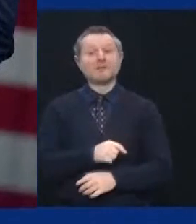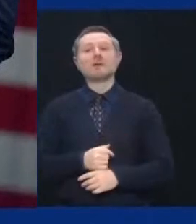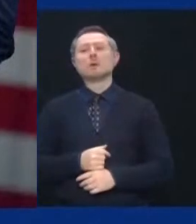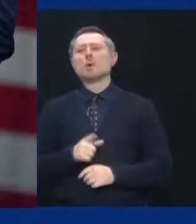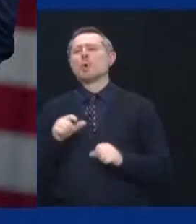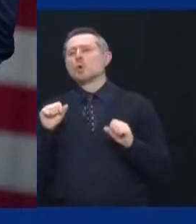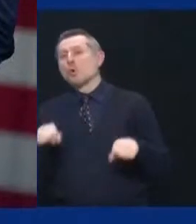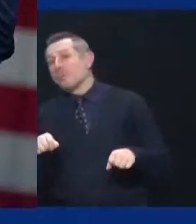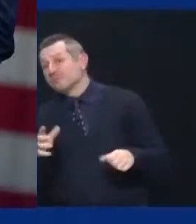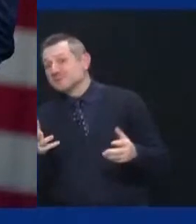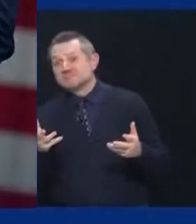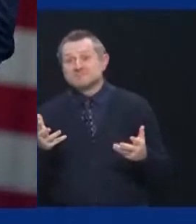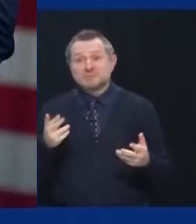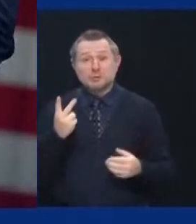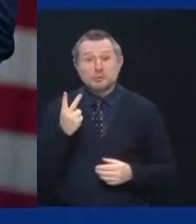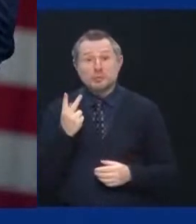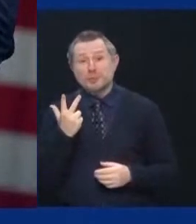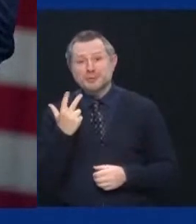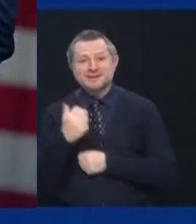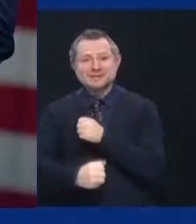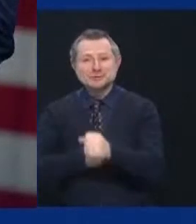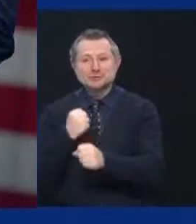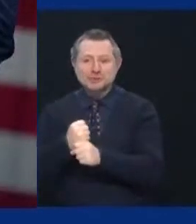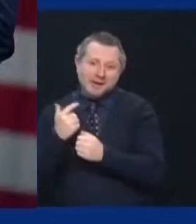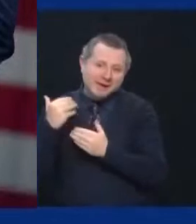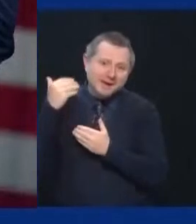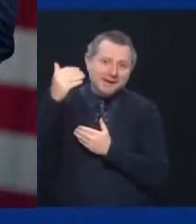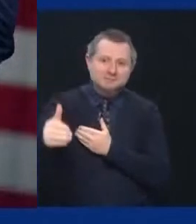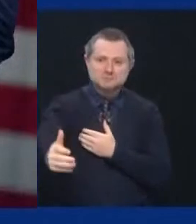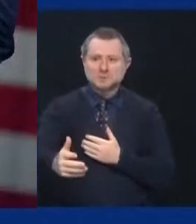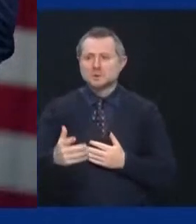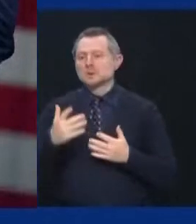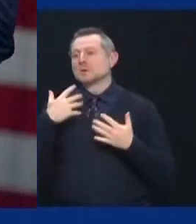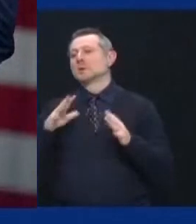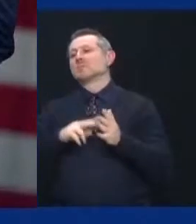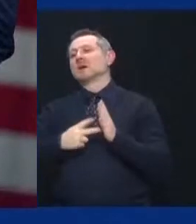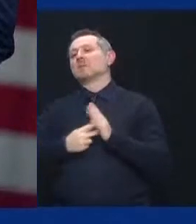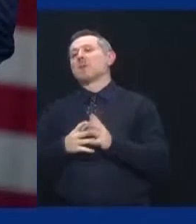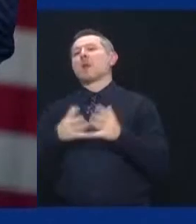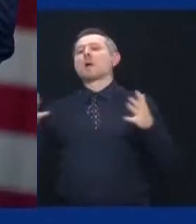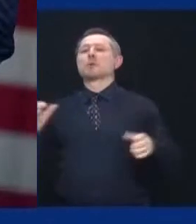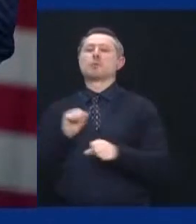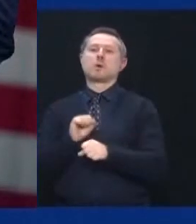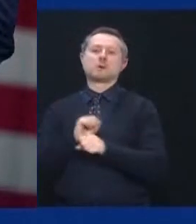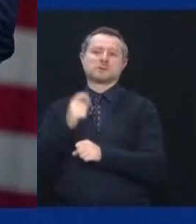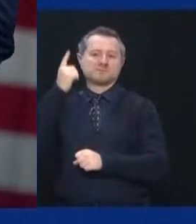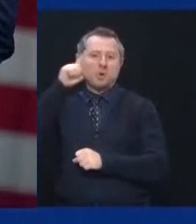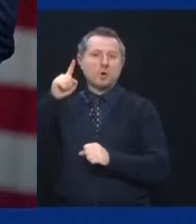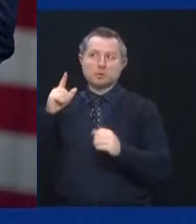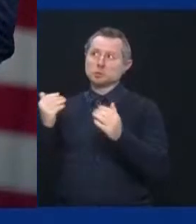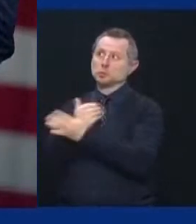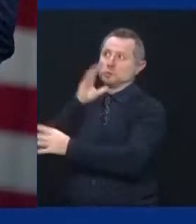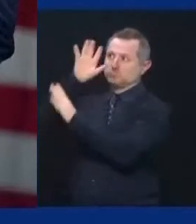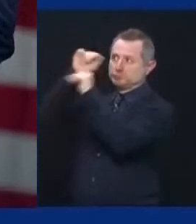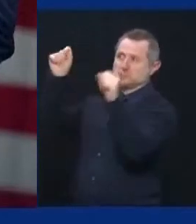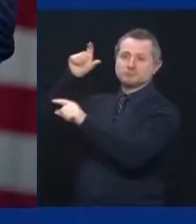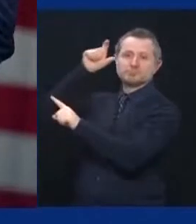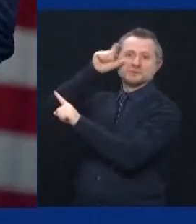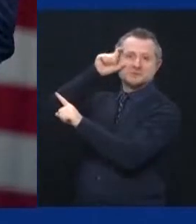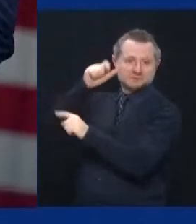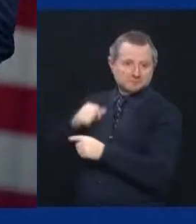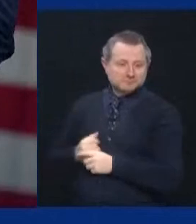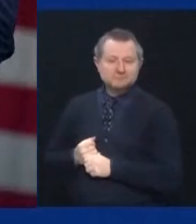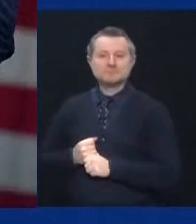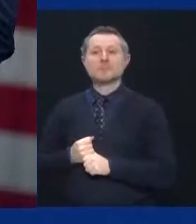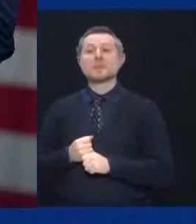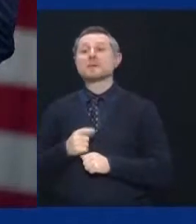at this rate. So this is going to be a massive undertaking for the new federal government. But it can't be that